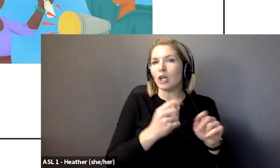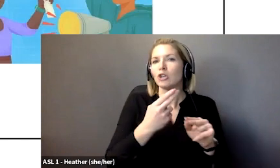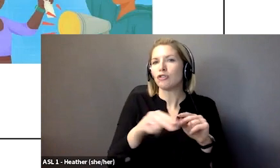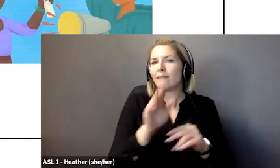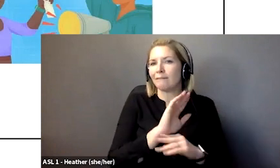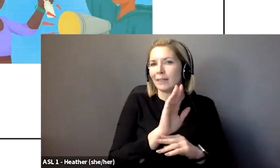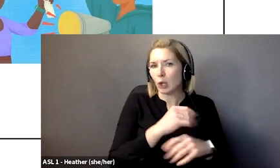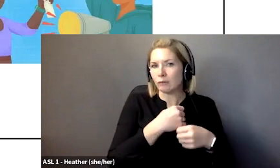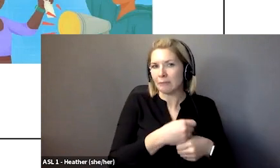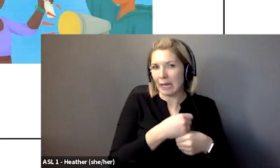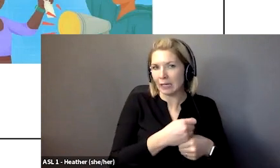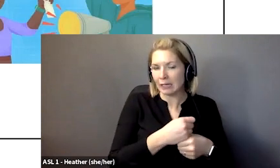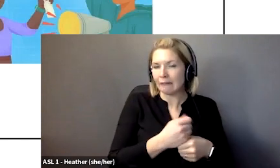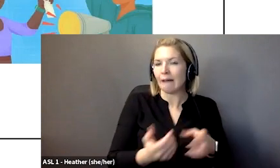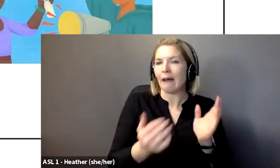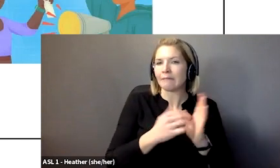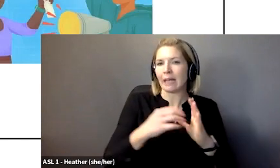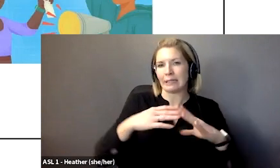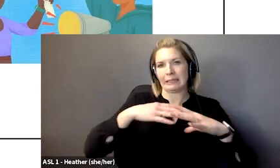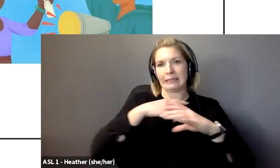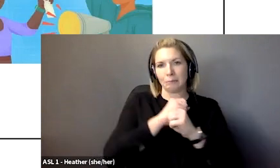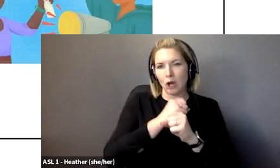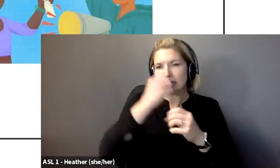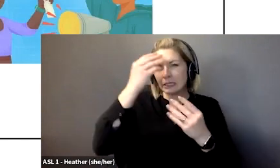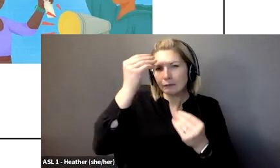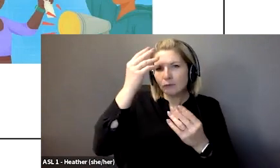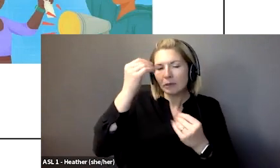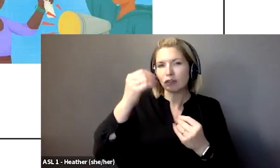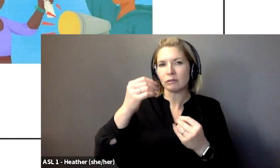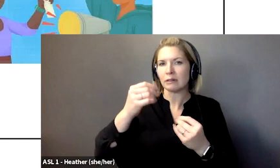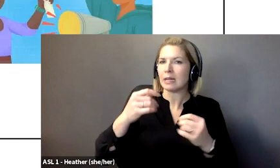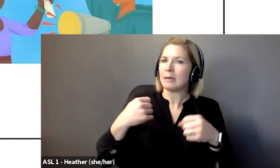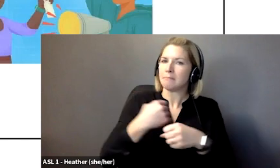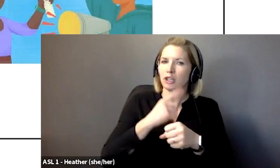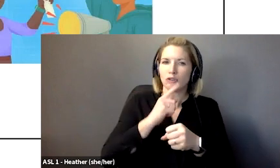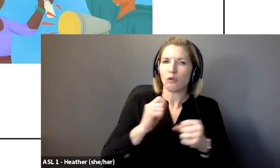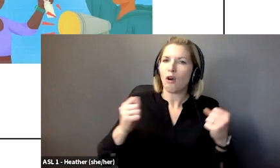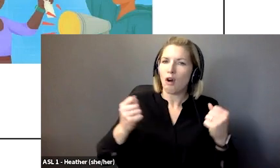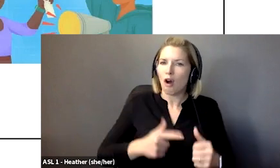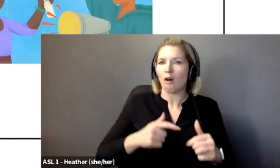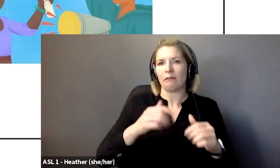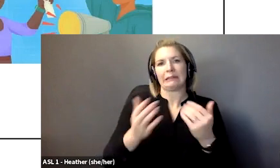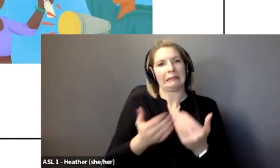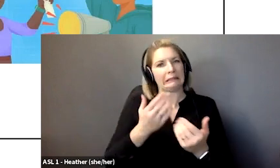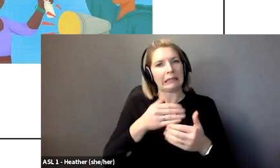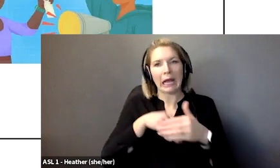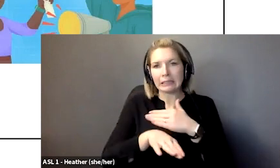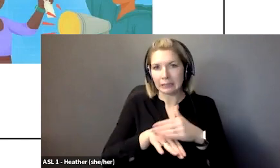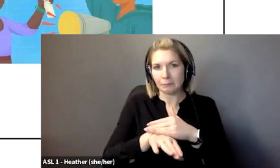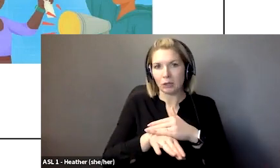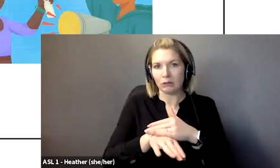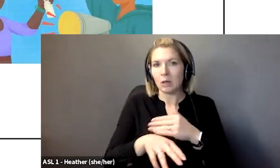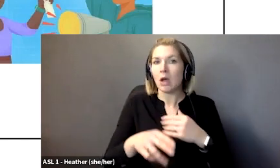survey, which summarized the findings in an engaging and accessible format. Both the report and the short videos